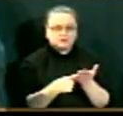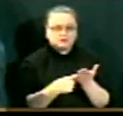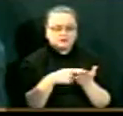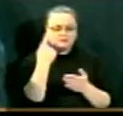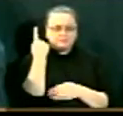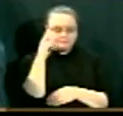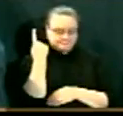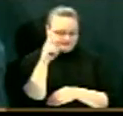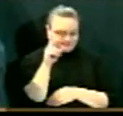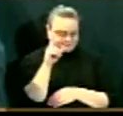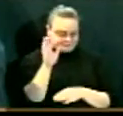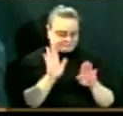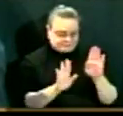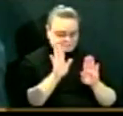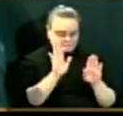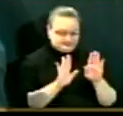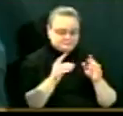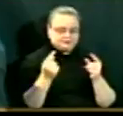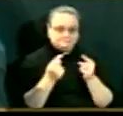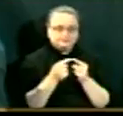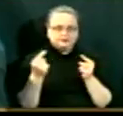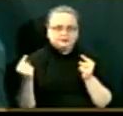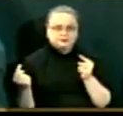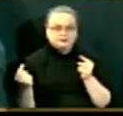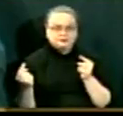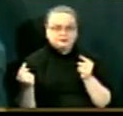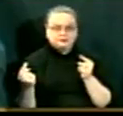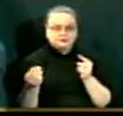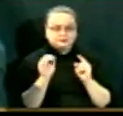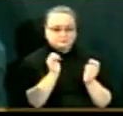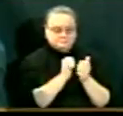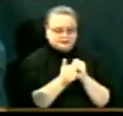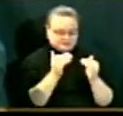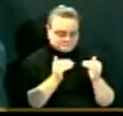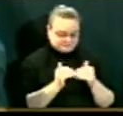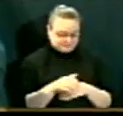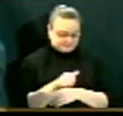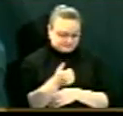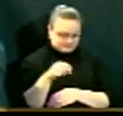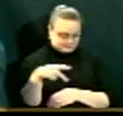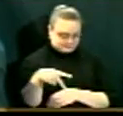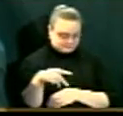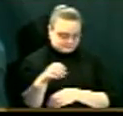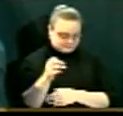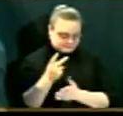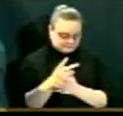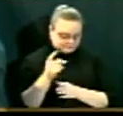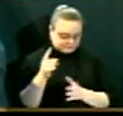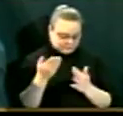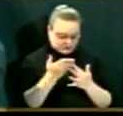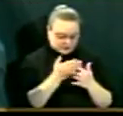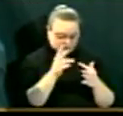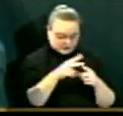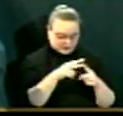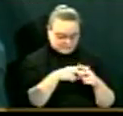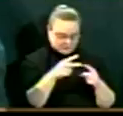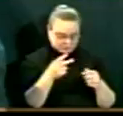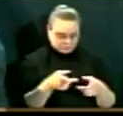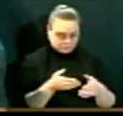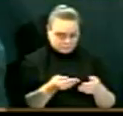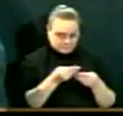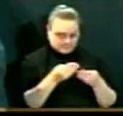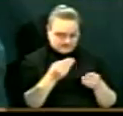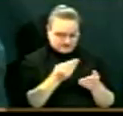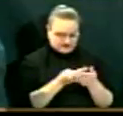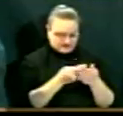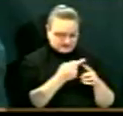All in favor say aye. Aye. All opposed? Motion carries. 10P, approve application and receipt of funds from a Tennessee